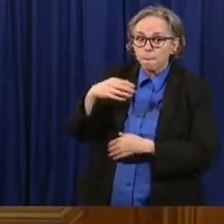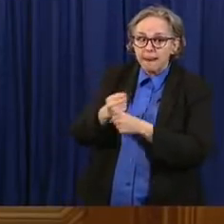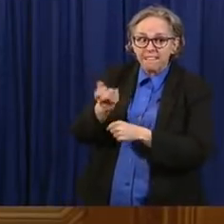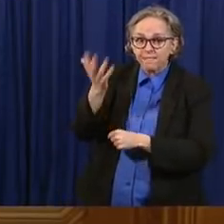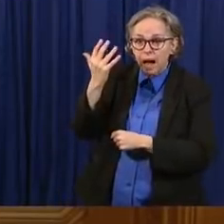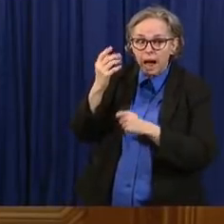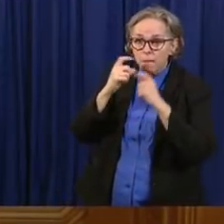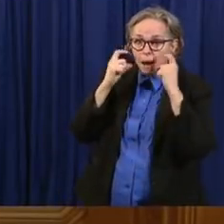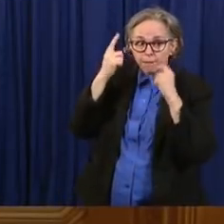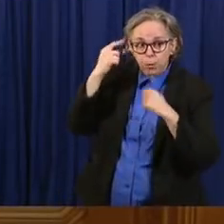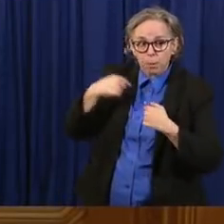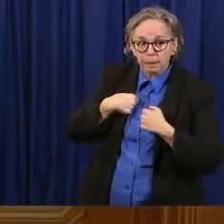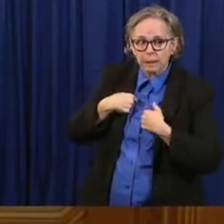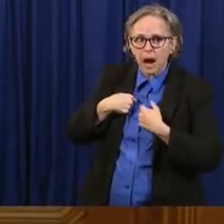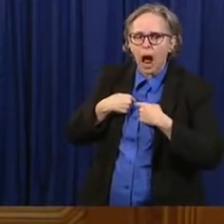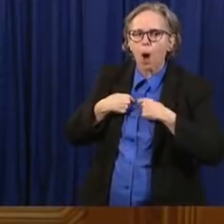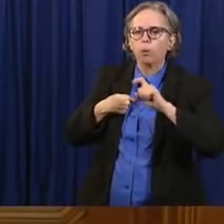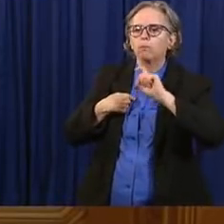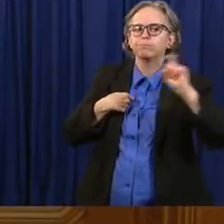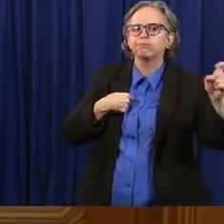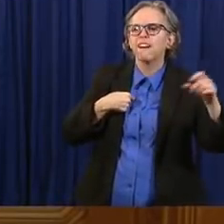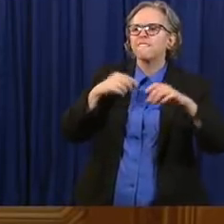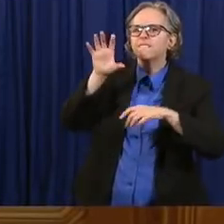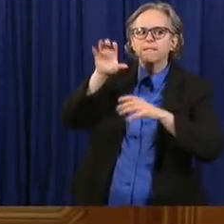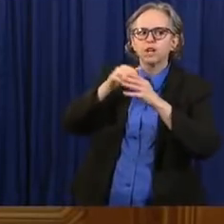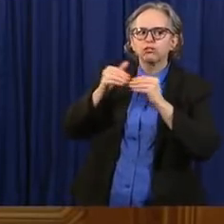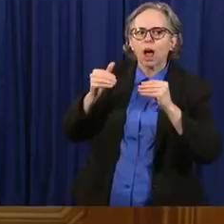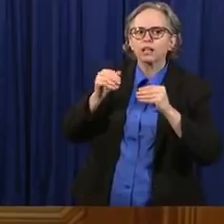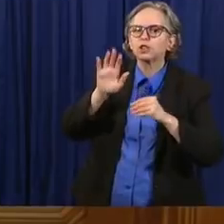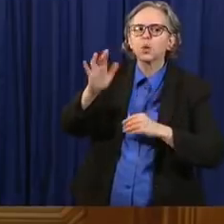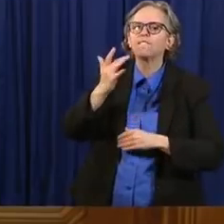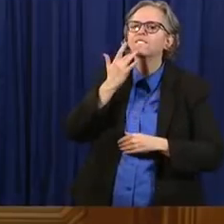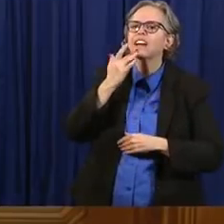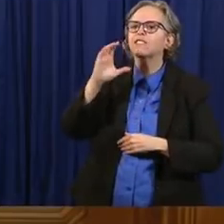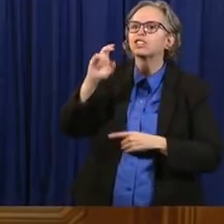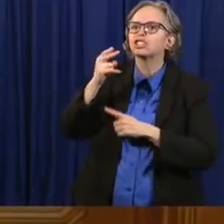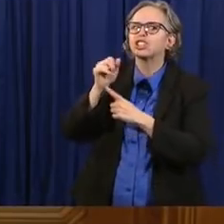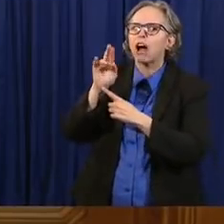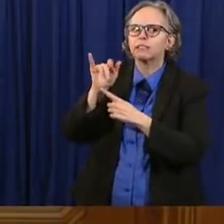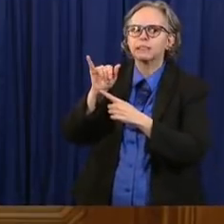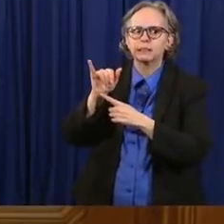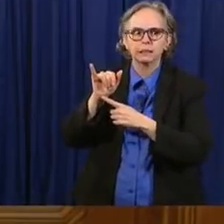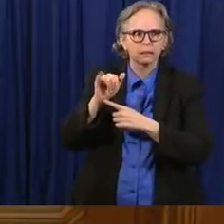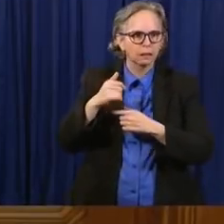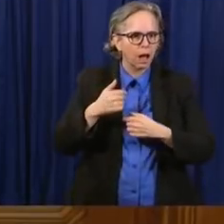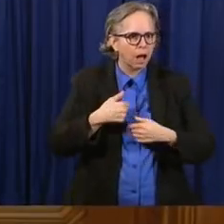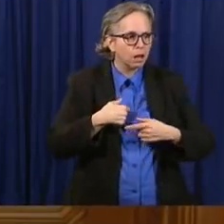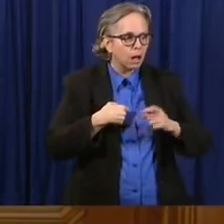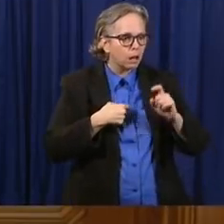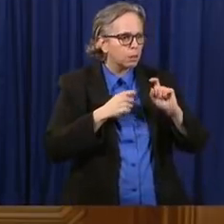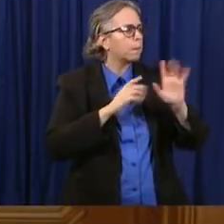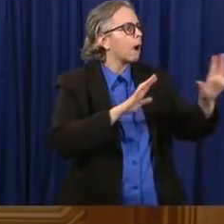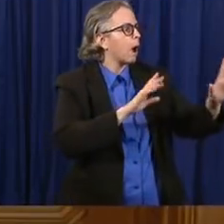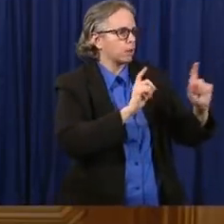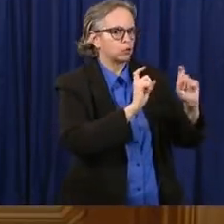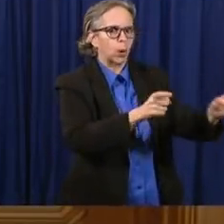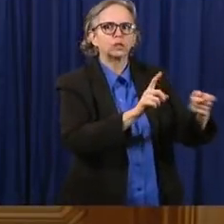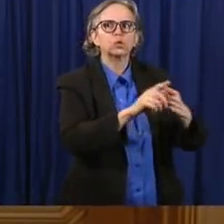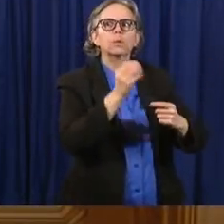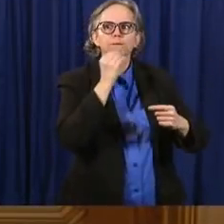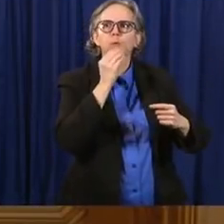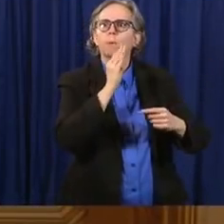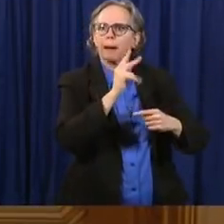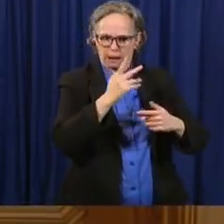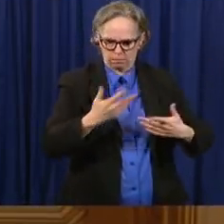said, if you'll give it to a food bank, I'll do it. So, I just think we really need to help these food banks and send them